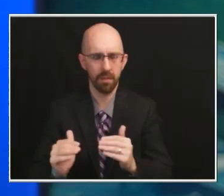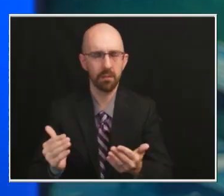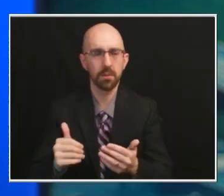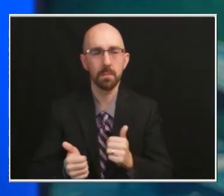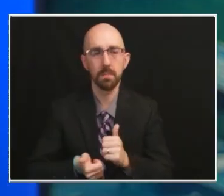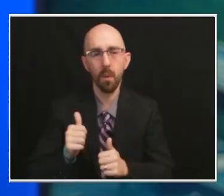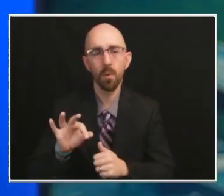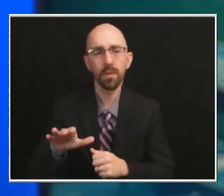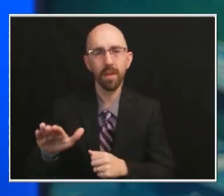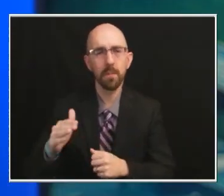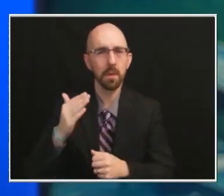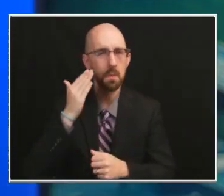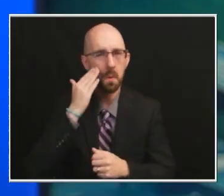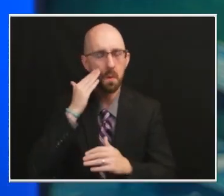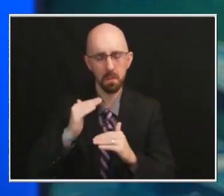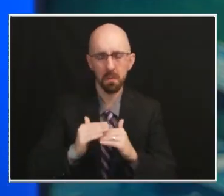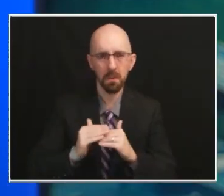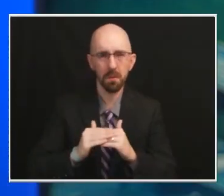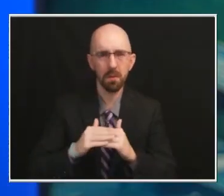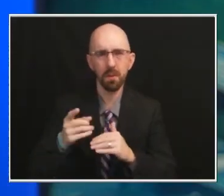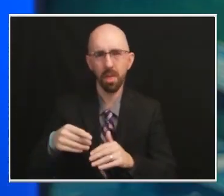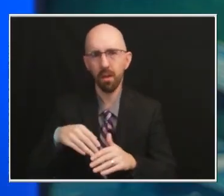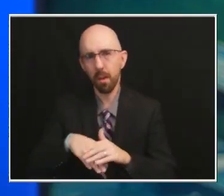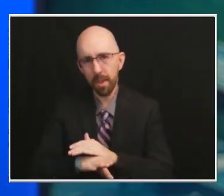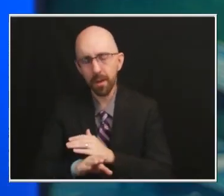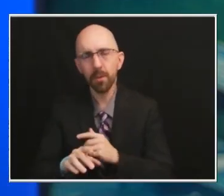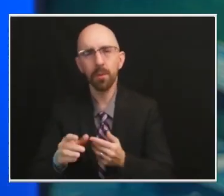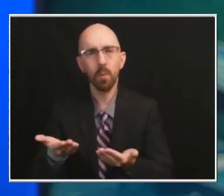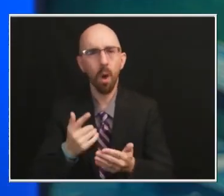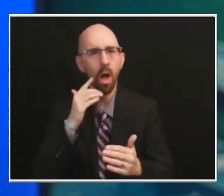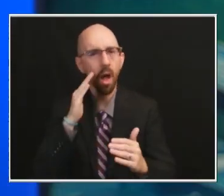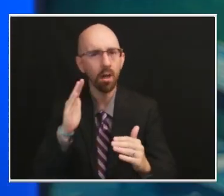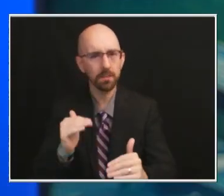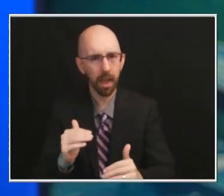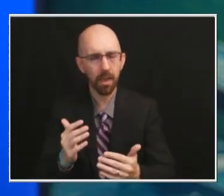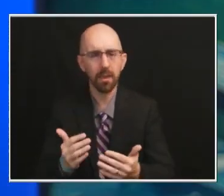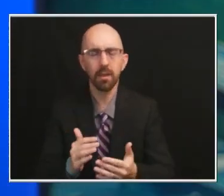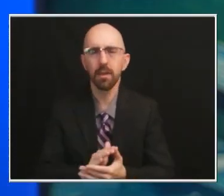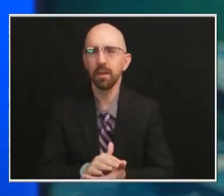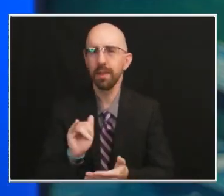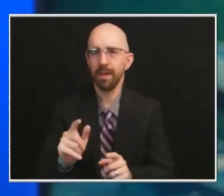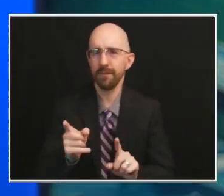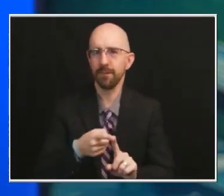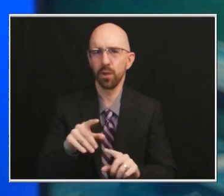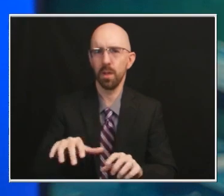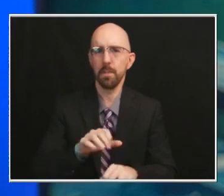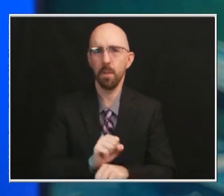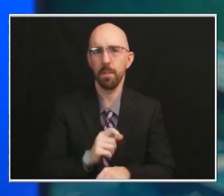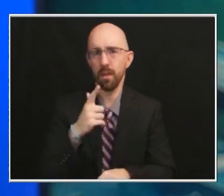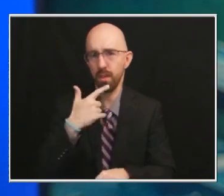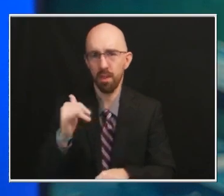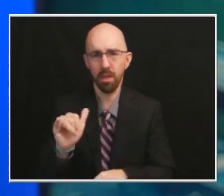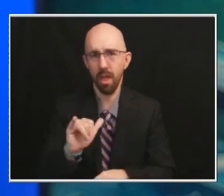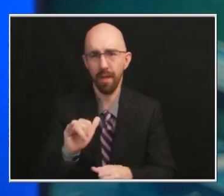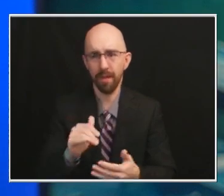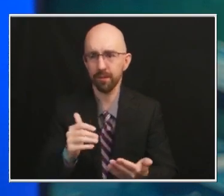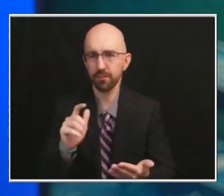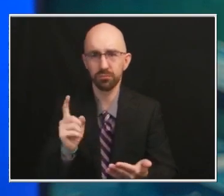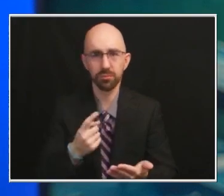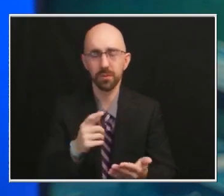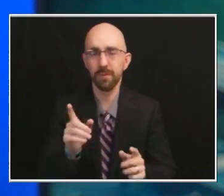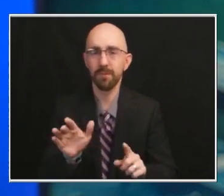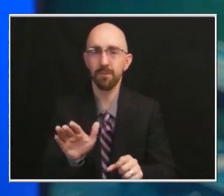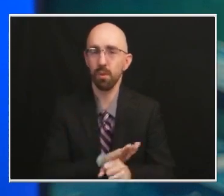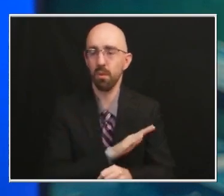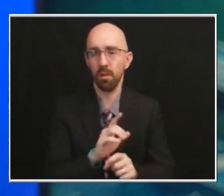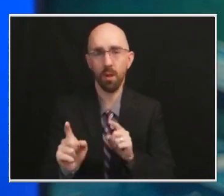know a little bit of what they're coming into and kind of to expect. And that first appointment could look anything like just a full conversation. We